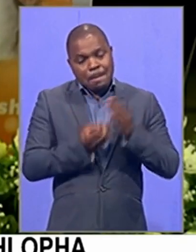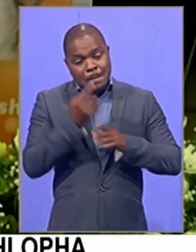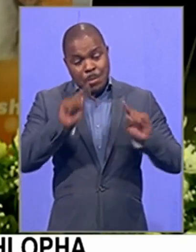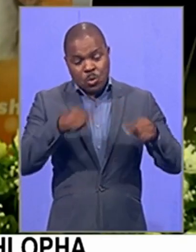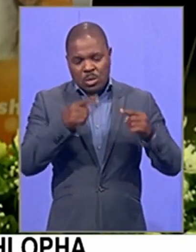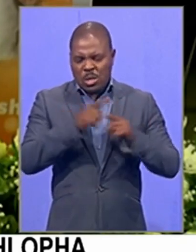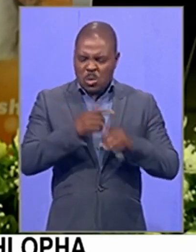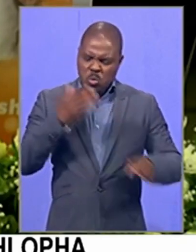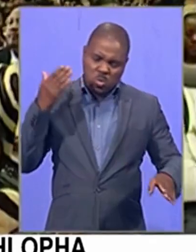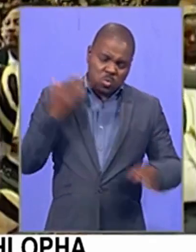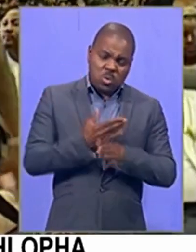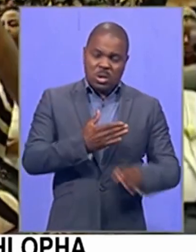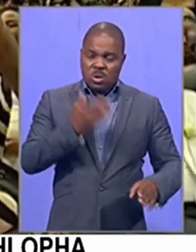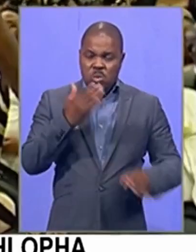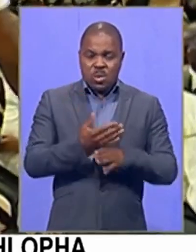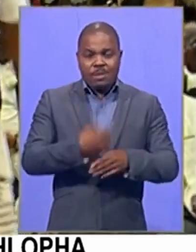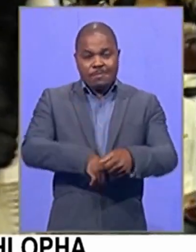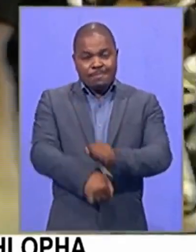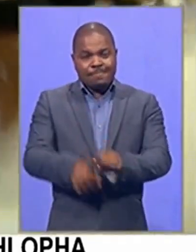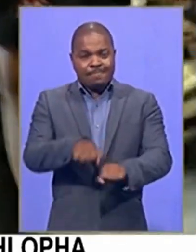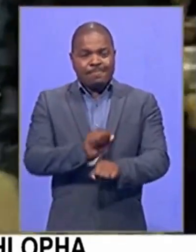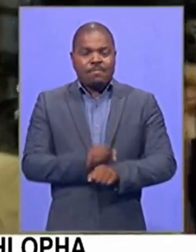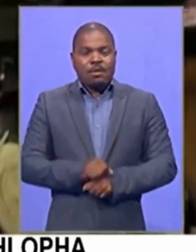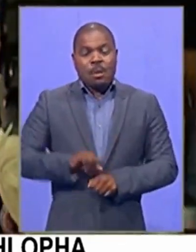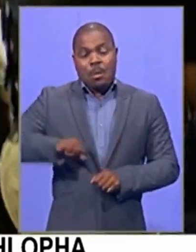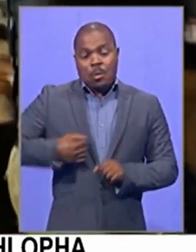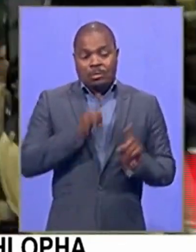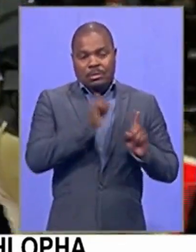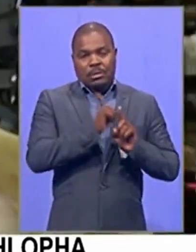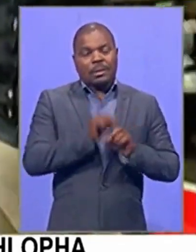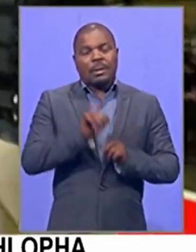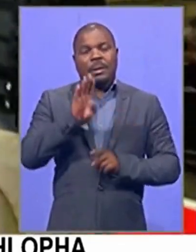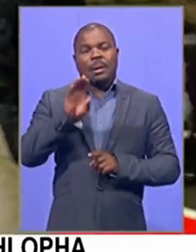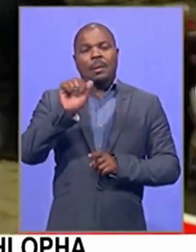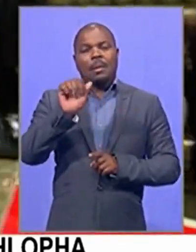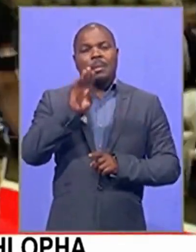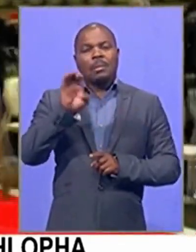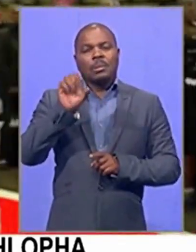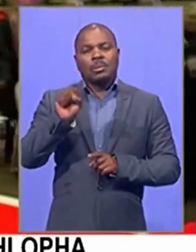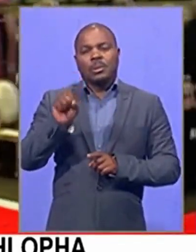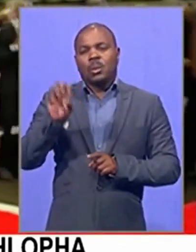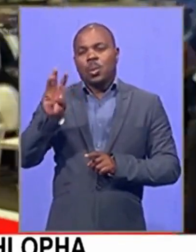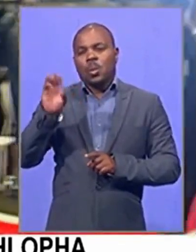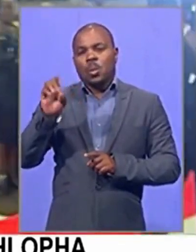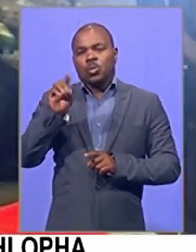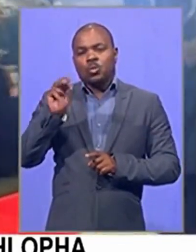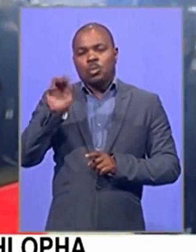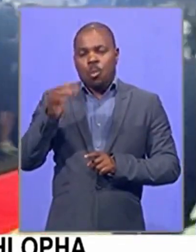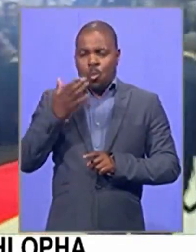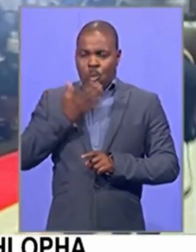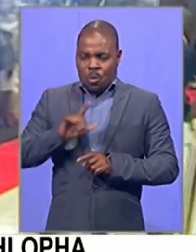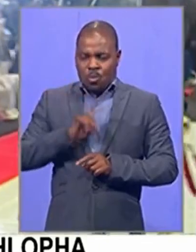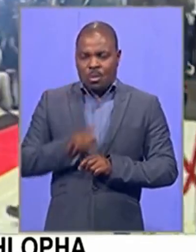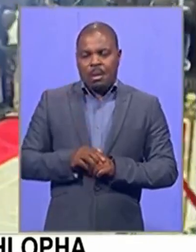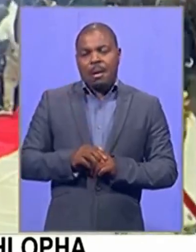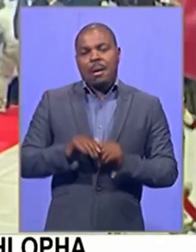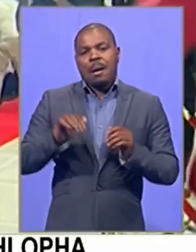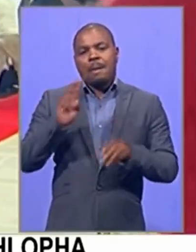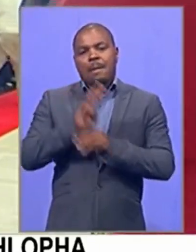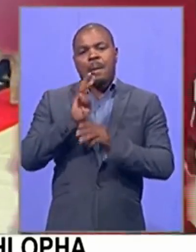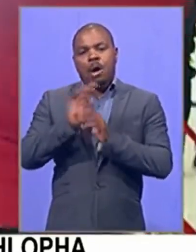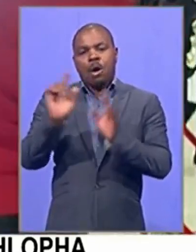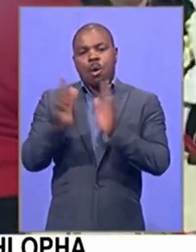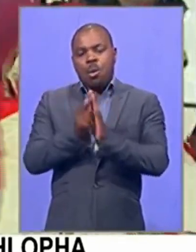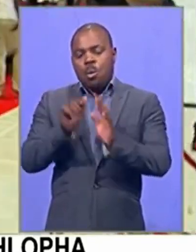very hard-working man. Mohatsae Babes Wodumo o boletse hore o batla khotso e rene pakeng tsa hae le matsalae